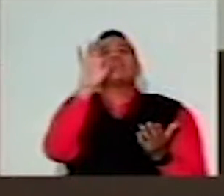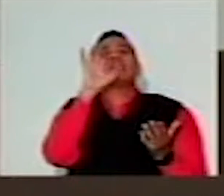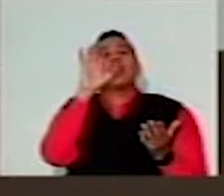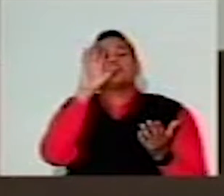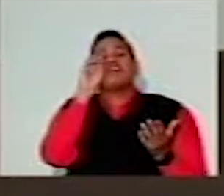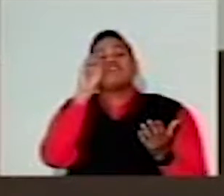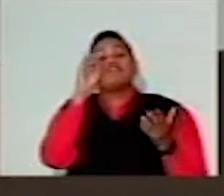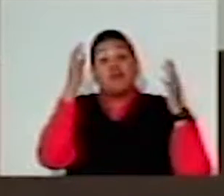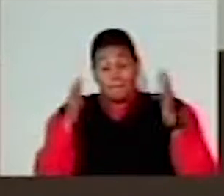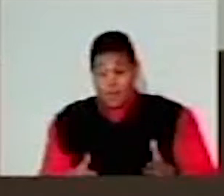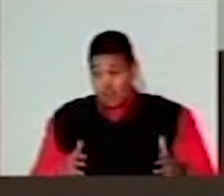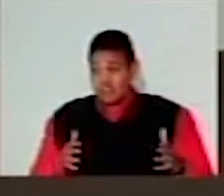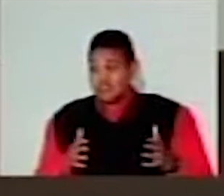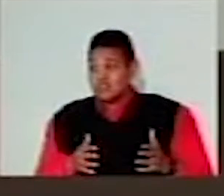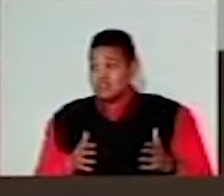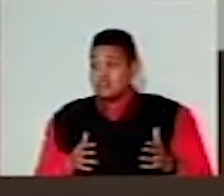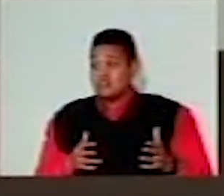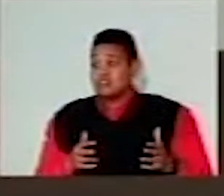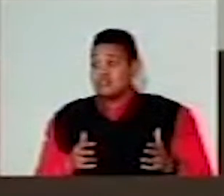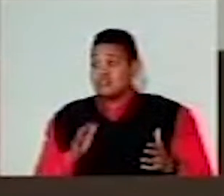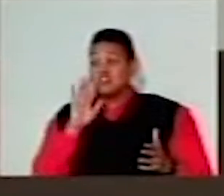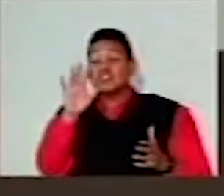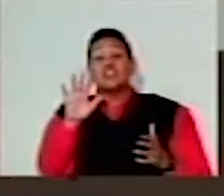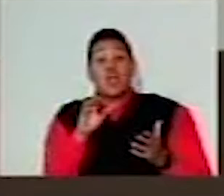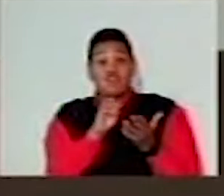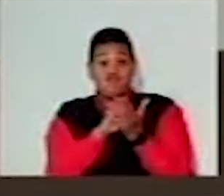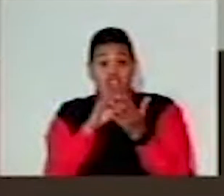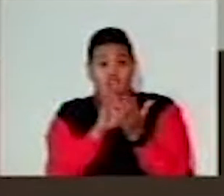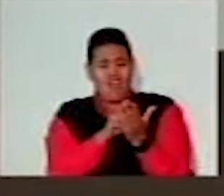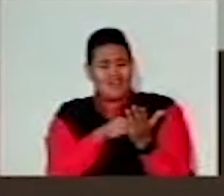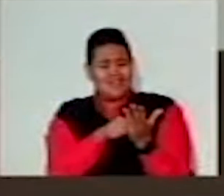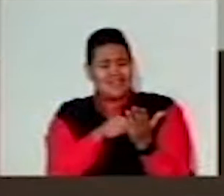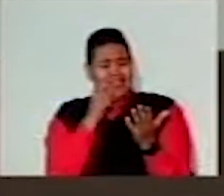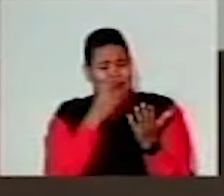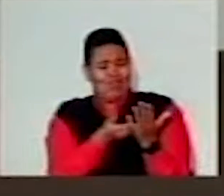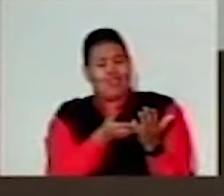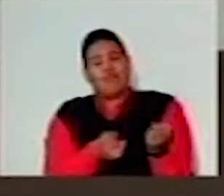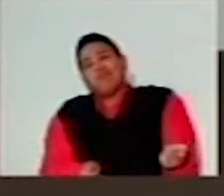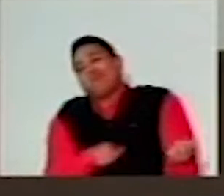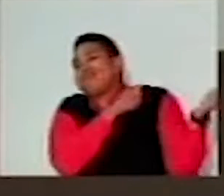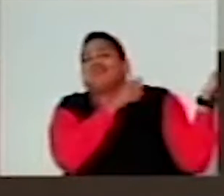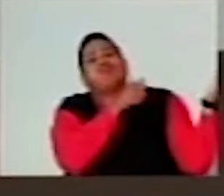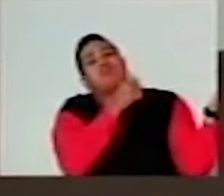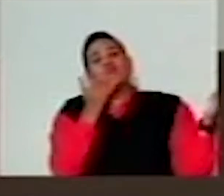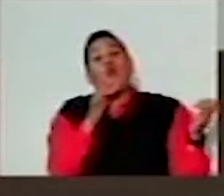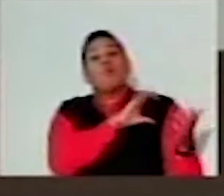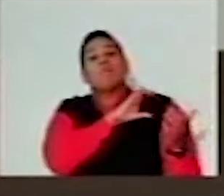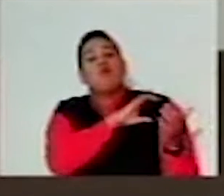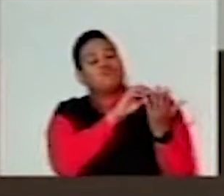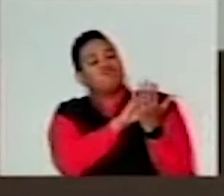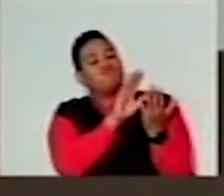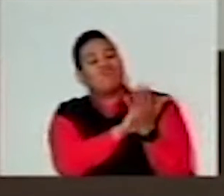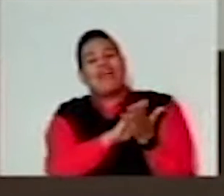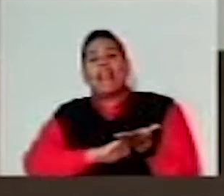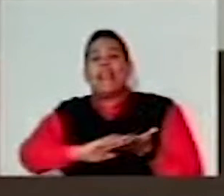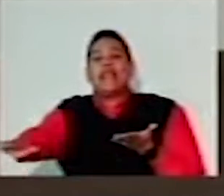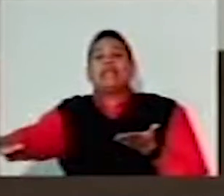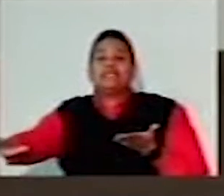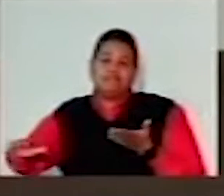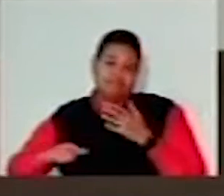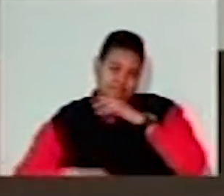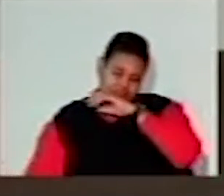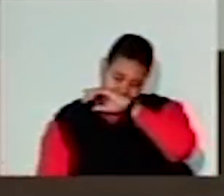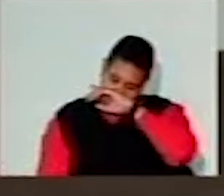3,954 persons have had their records expunged and now have a clean police record.